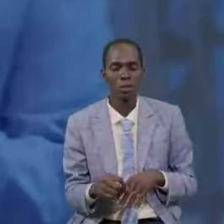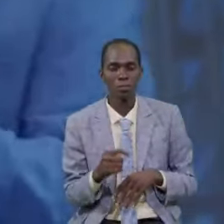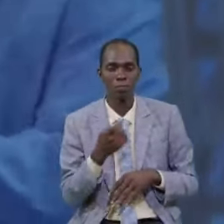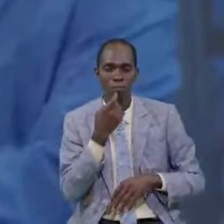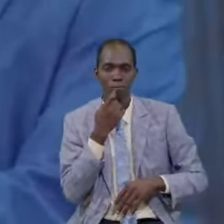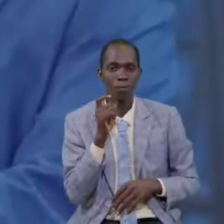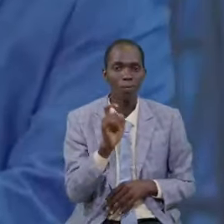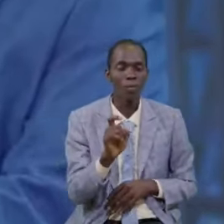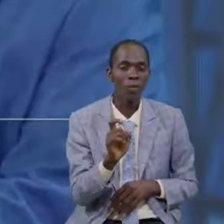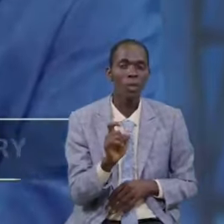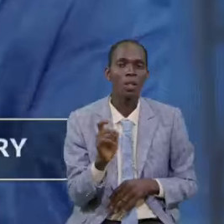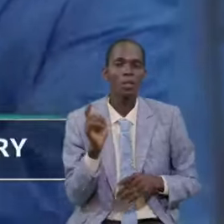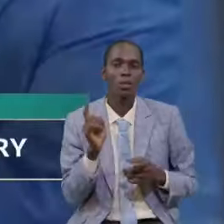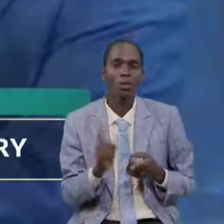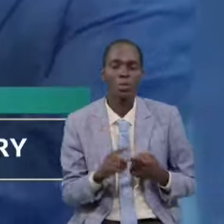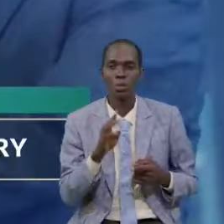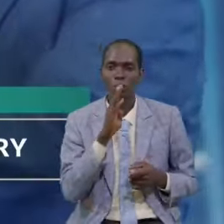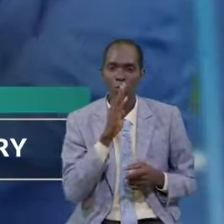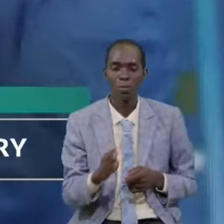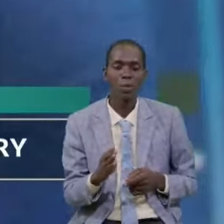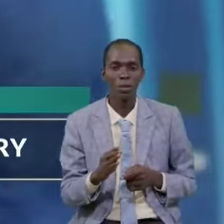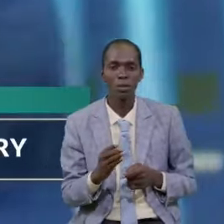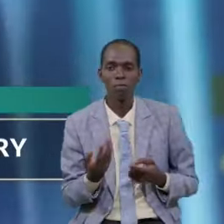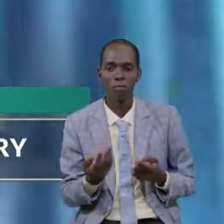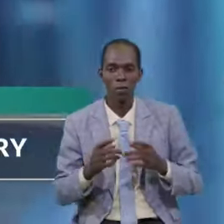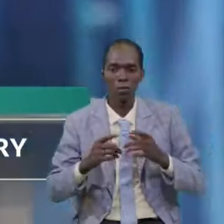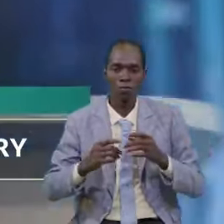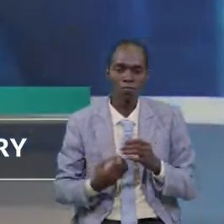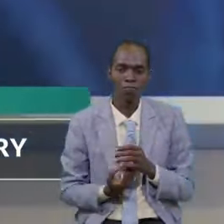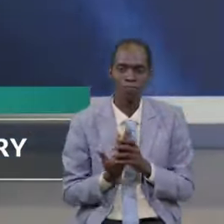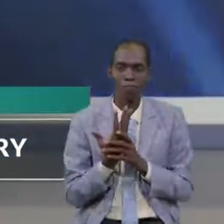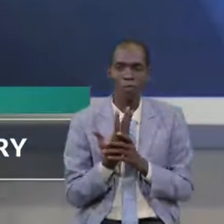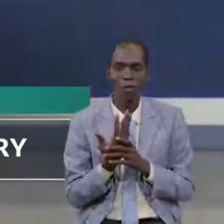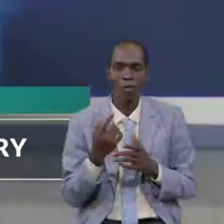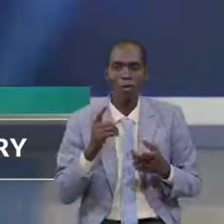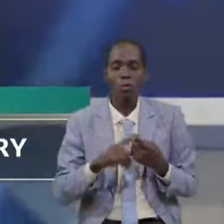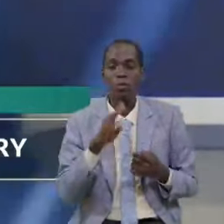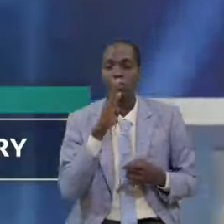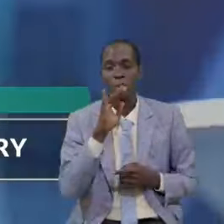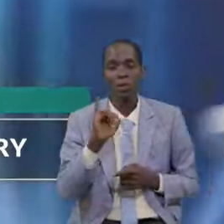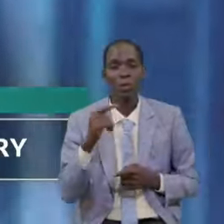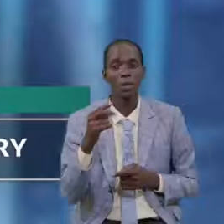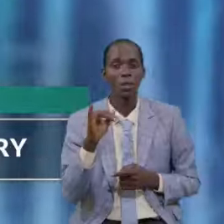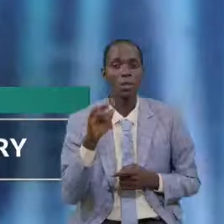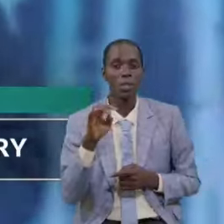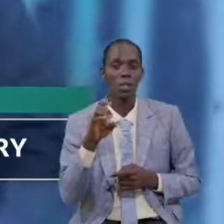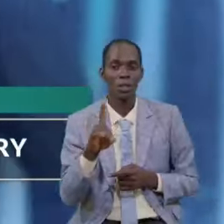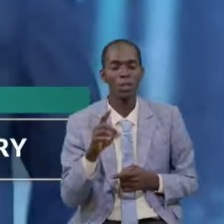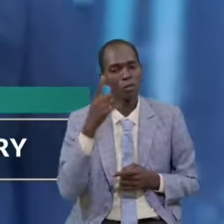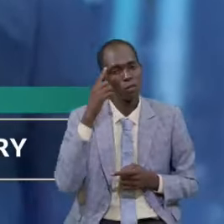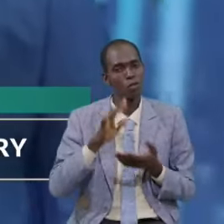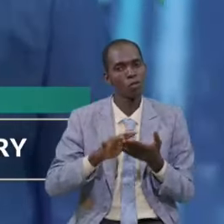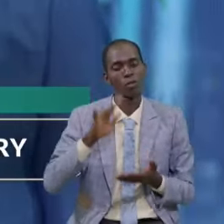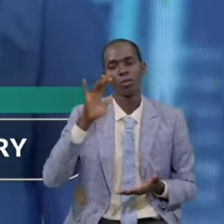ignited for glory. The charge. There is a charge. There is a challenge that